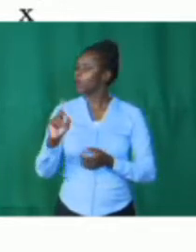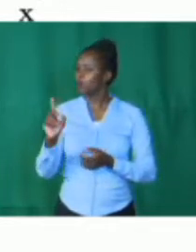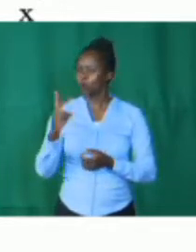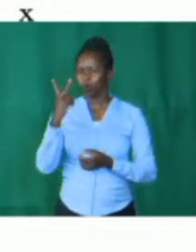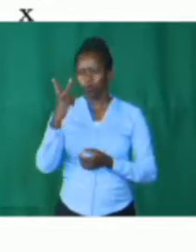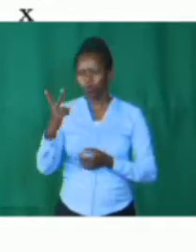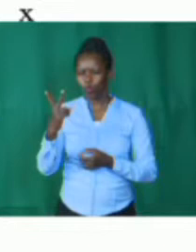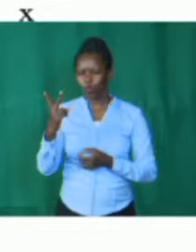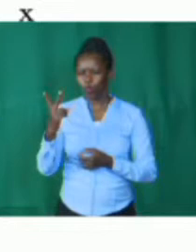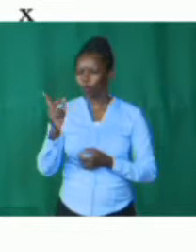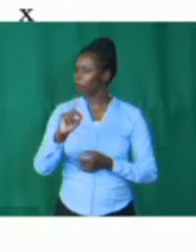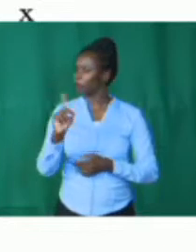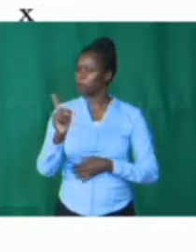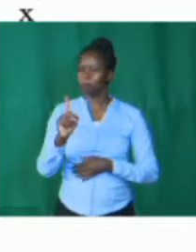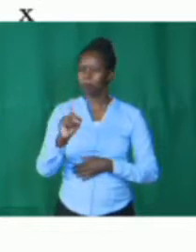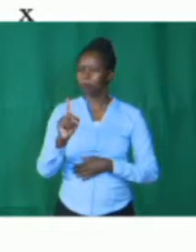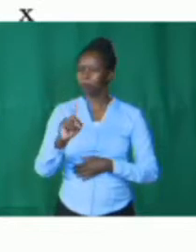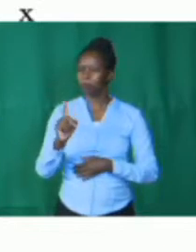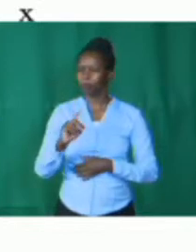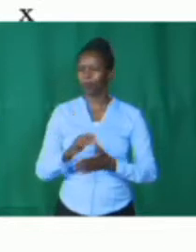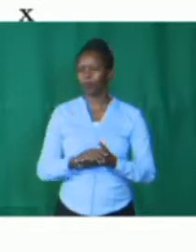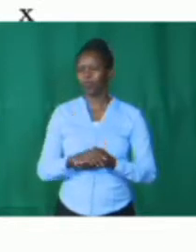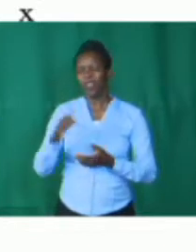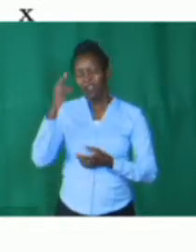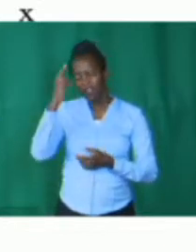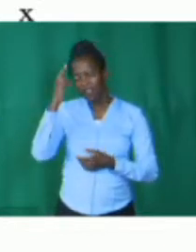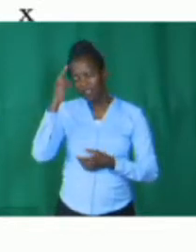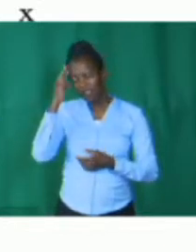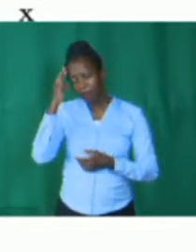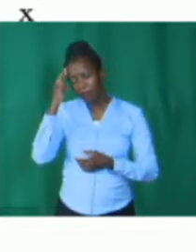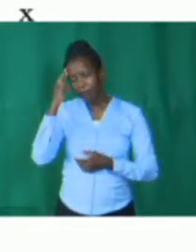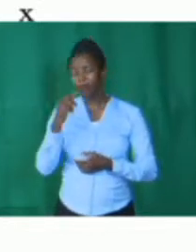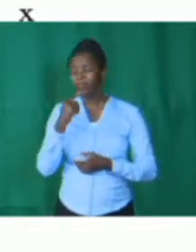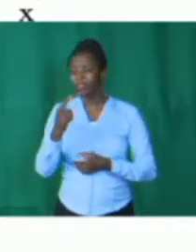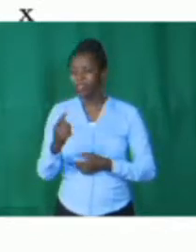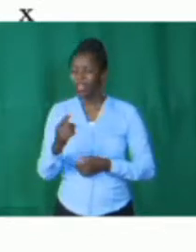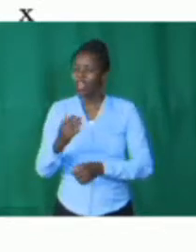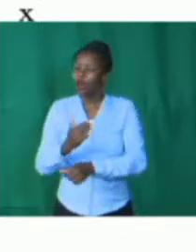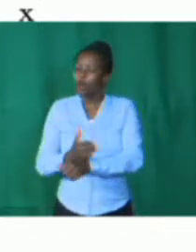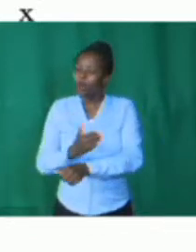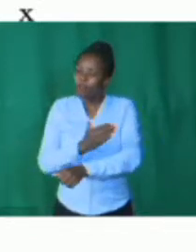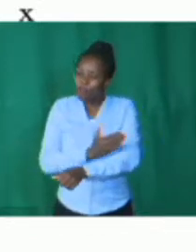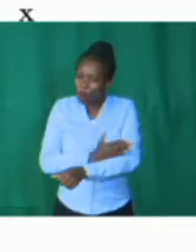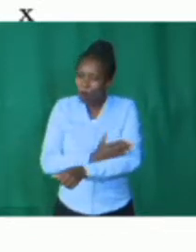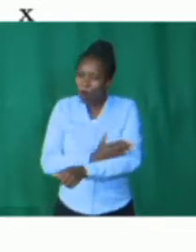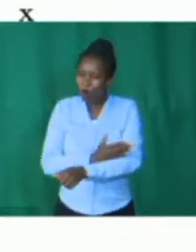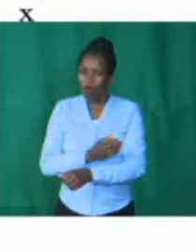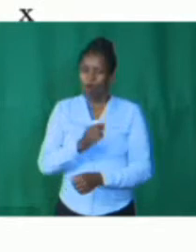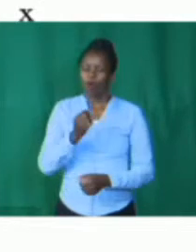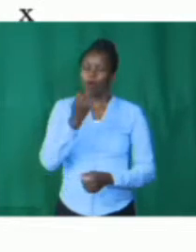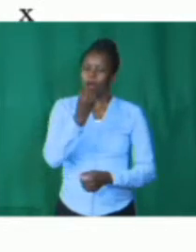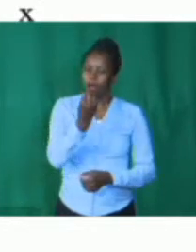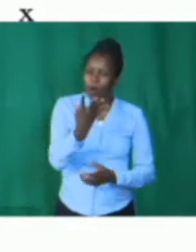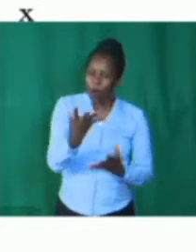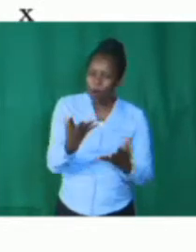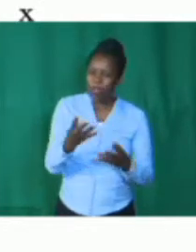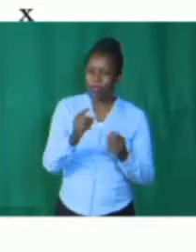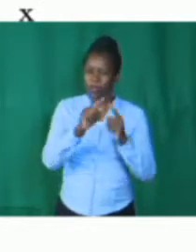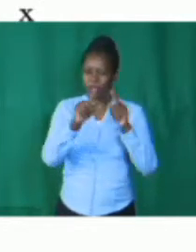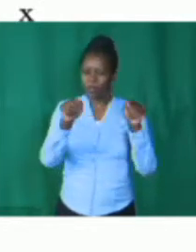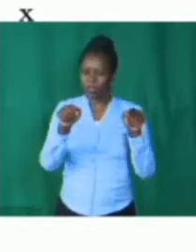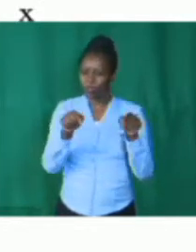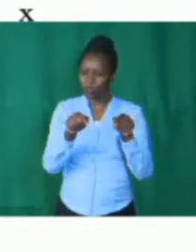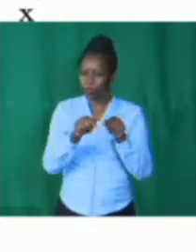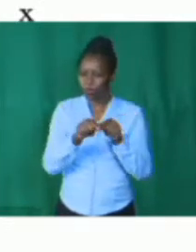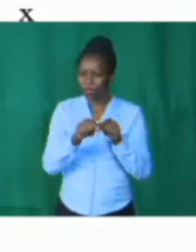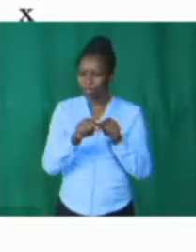2. Why are we saying it's not 2? Remember what we said. Before you count the number of squares, make sure